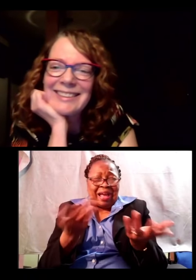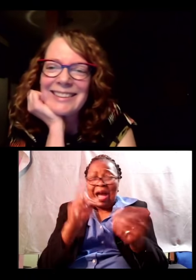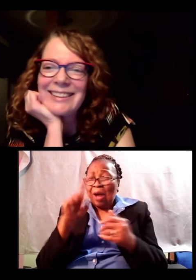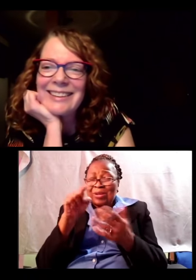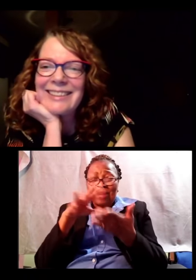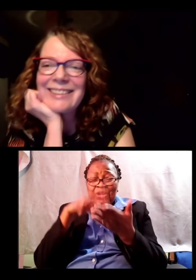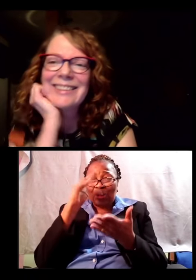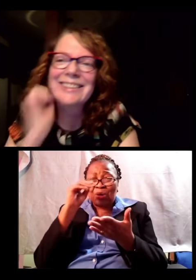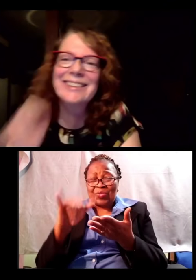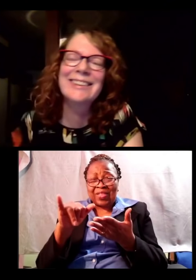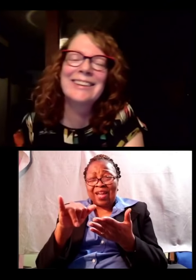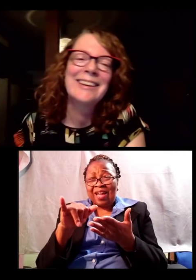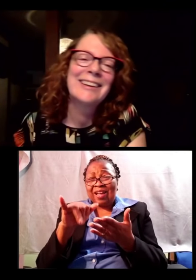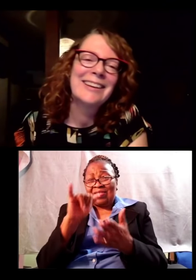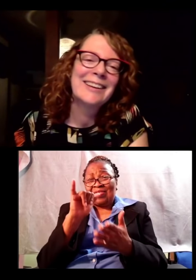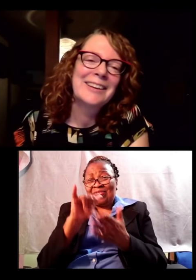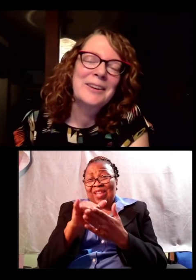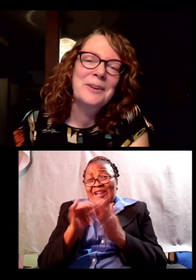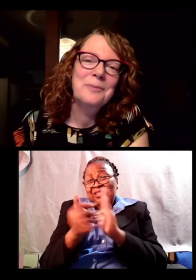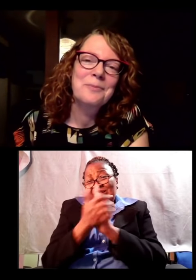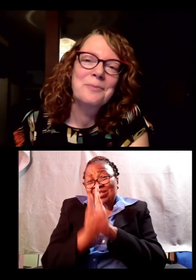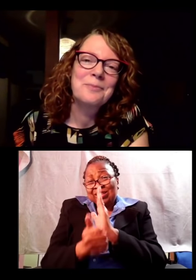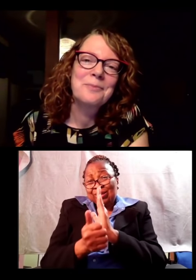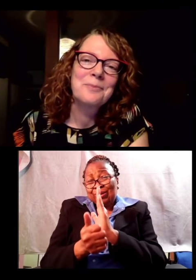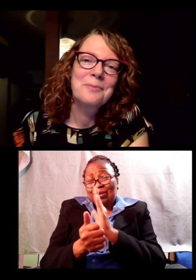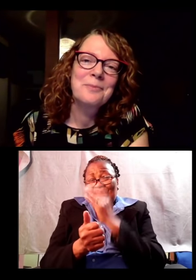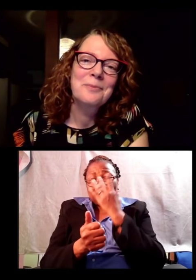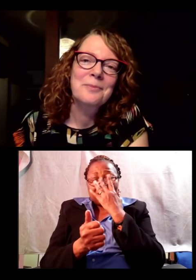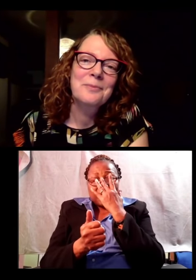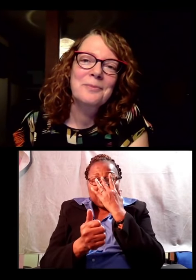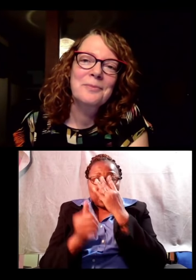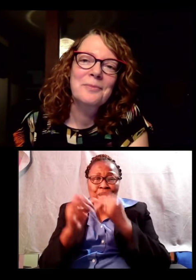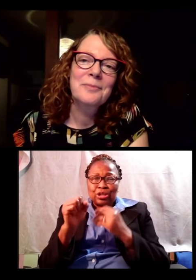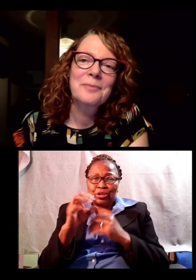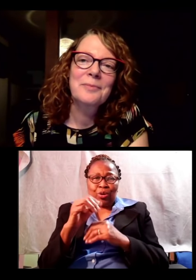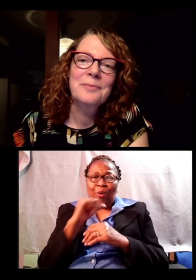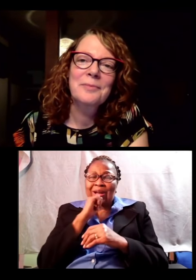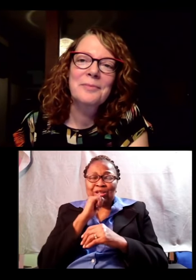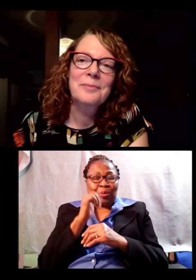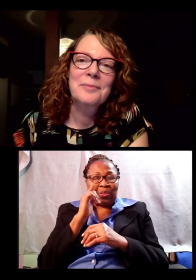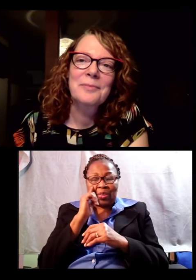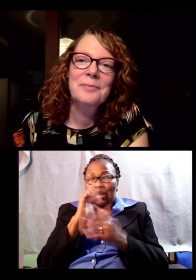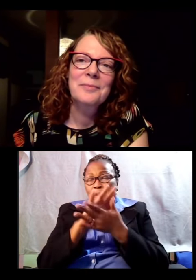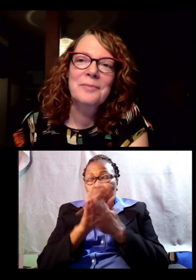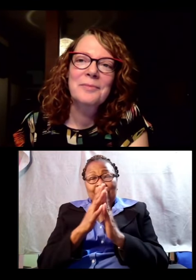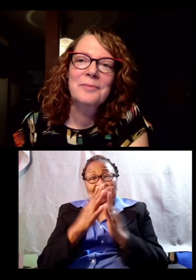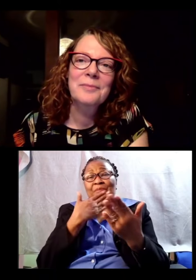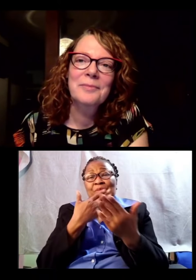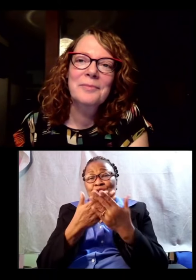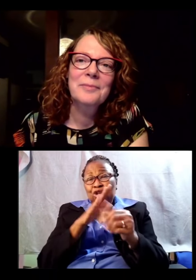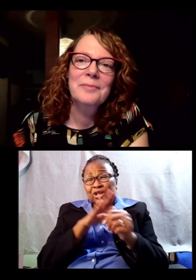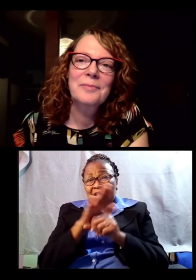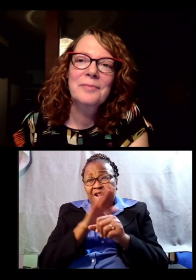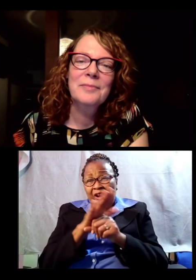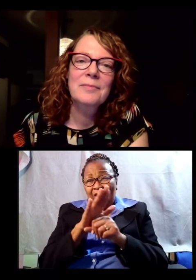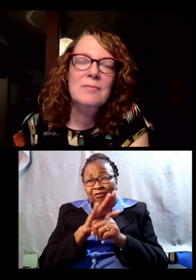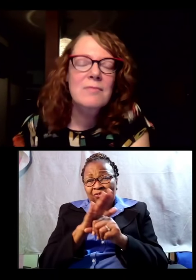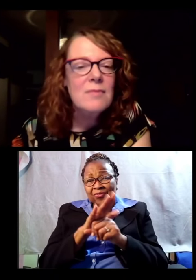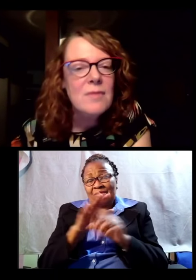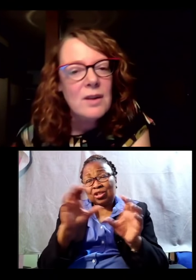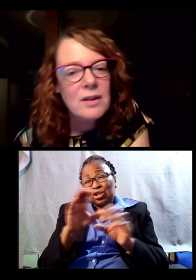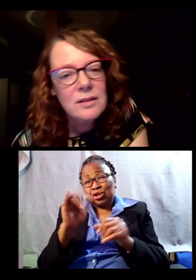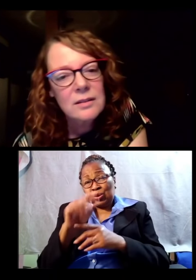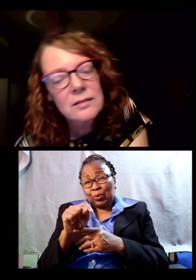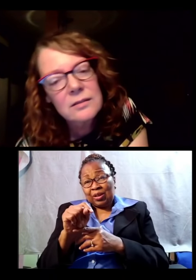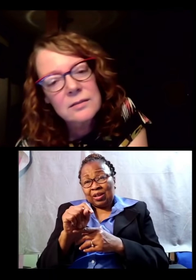Those are arts. So I don't think I would be able to get good enough at it soon enough to do it in